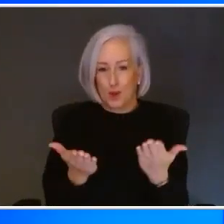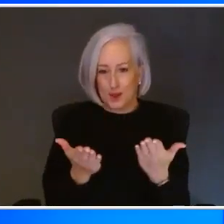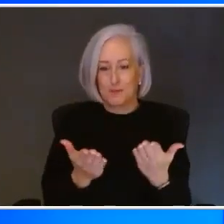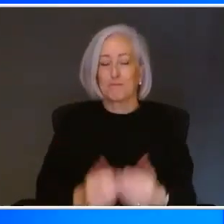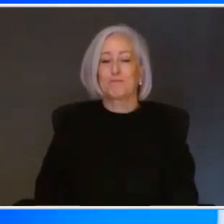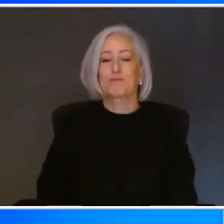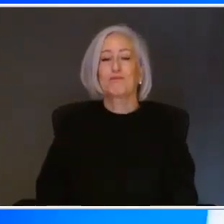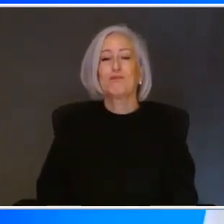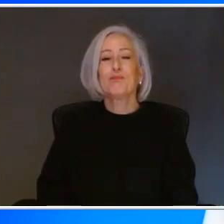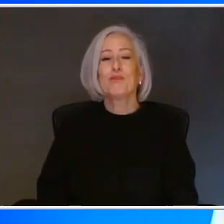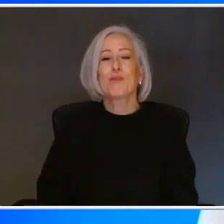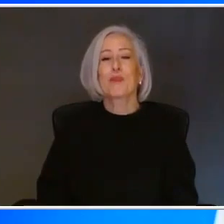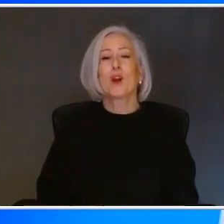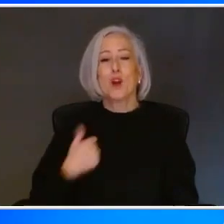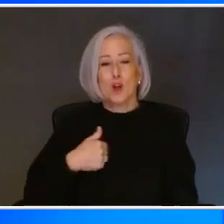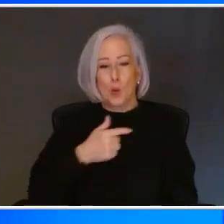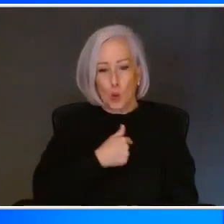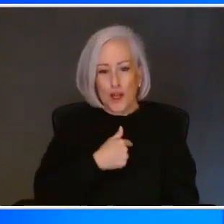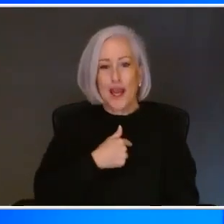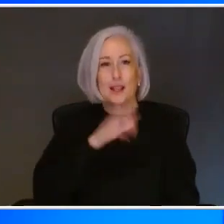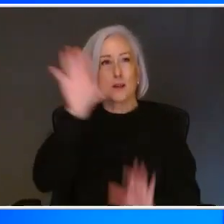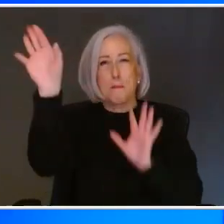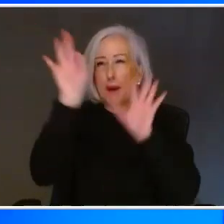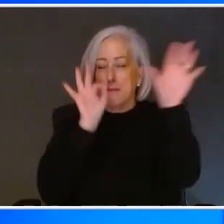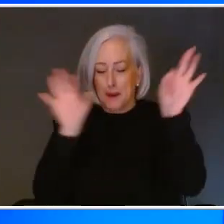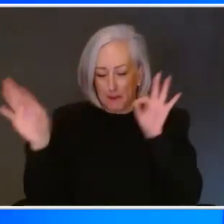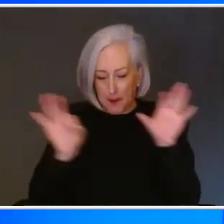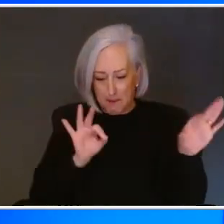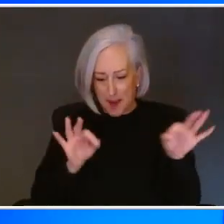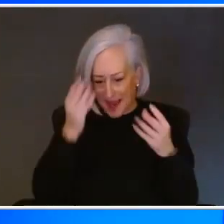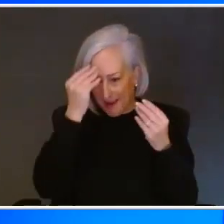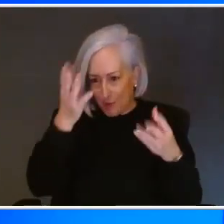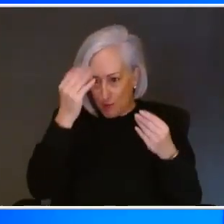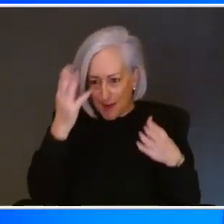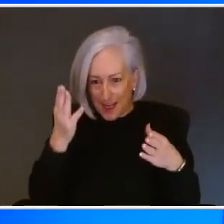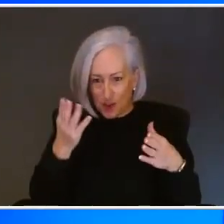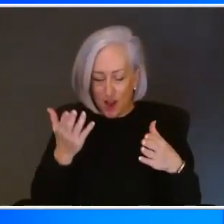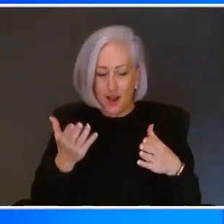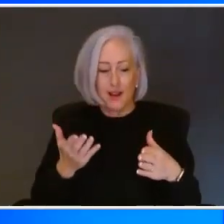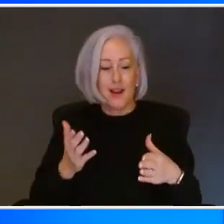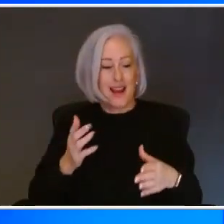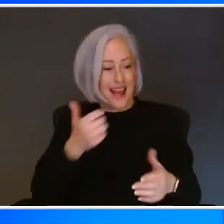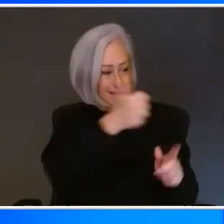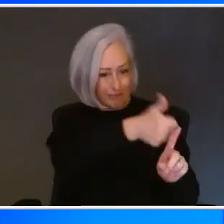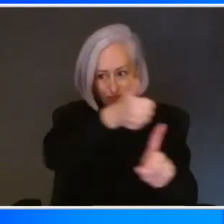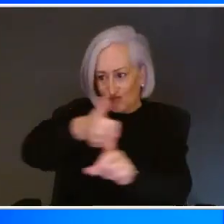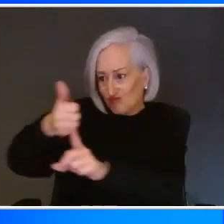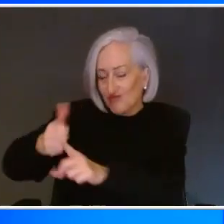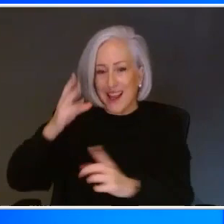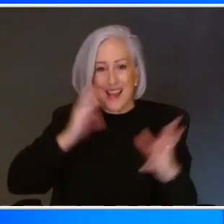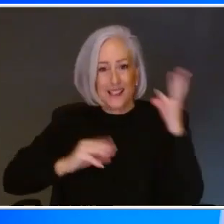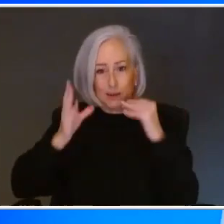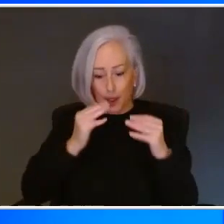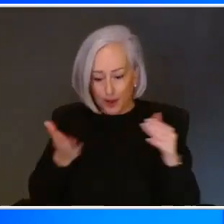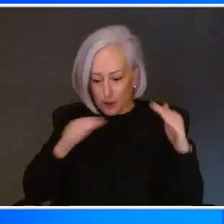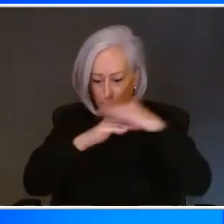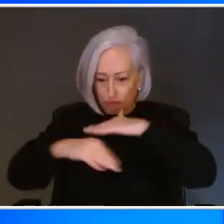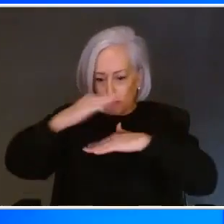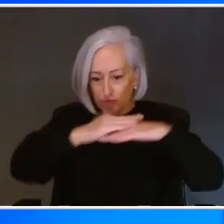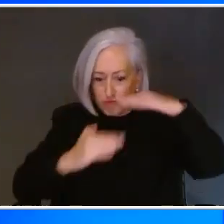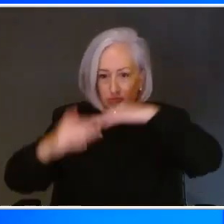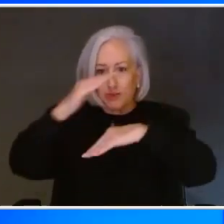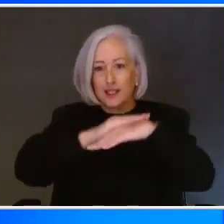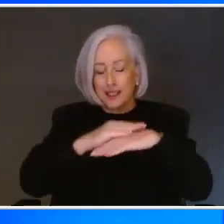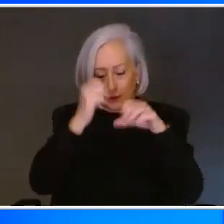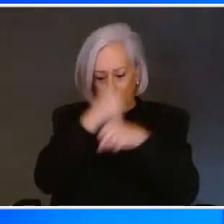to extrapolate and build on our experience from the past to try to come up with a plan for an unprecedented